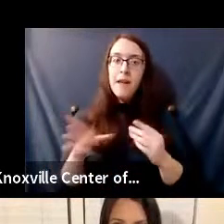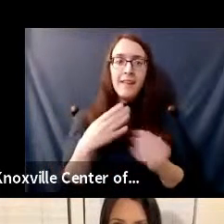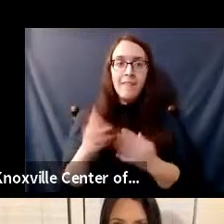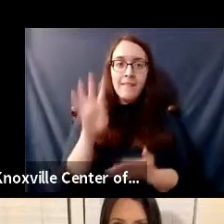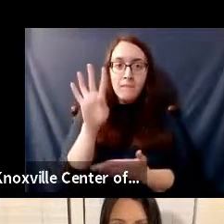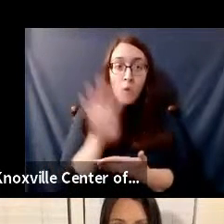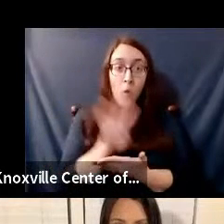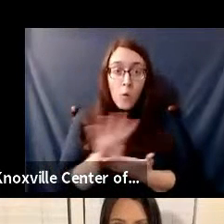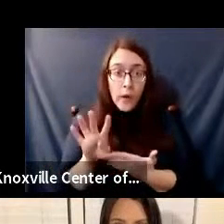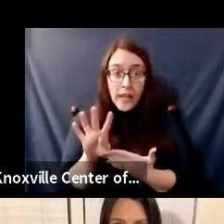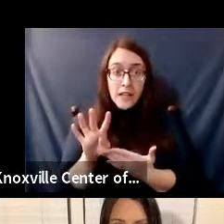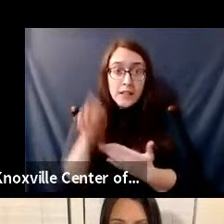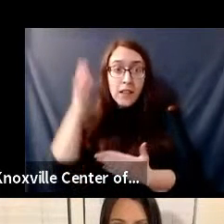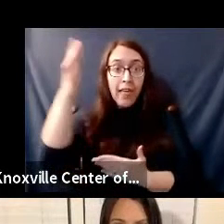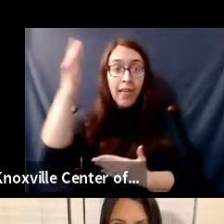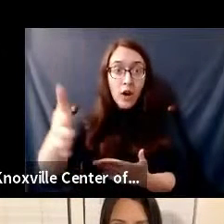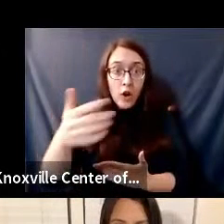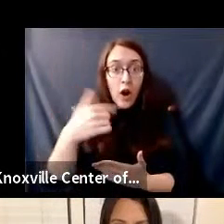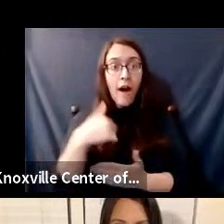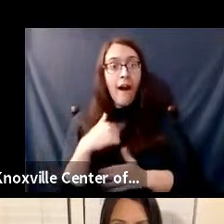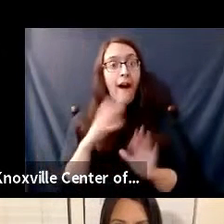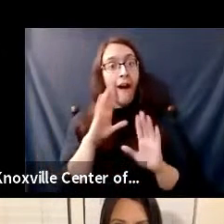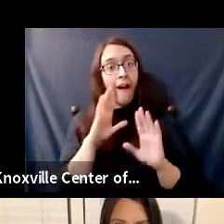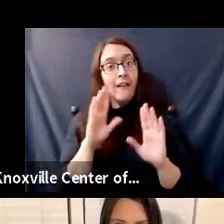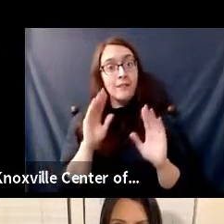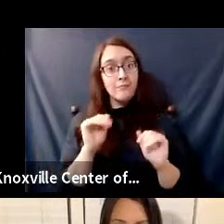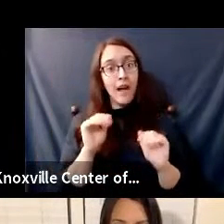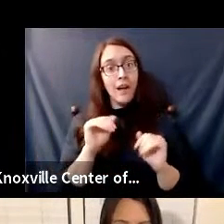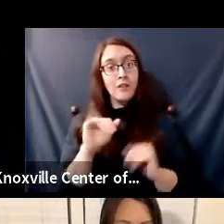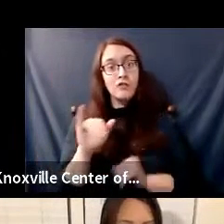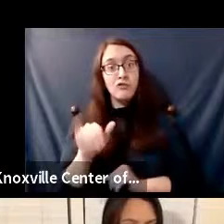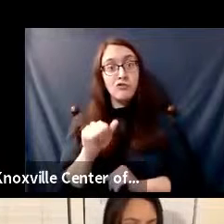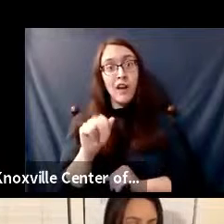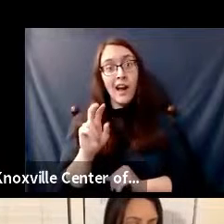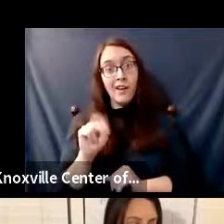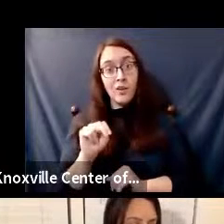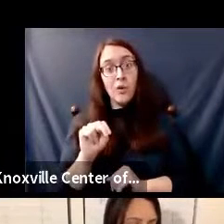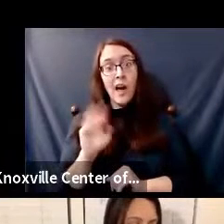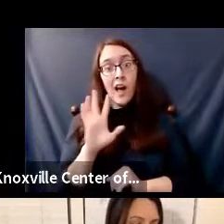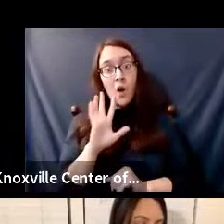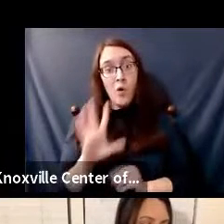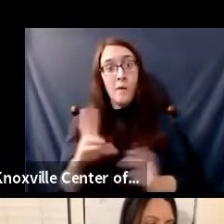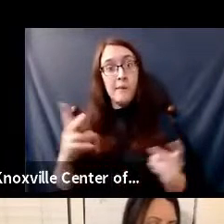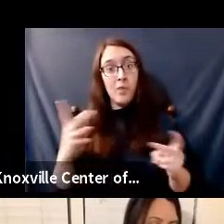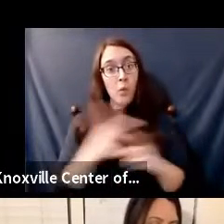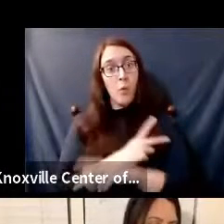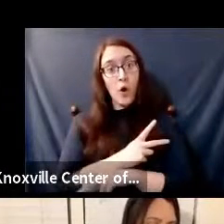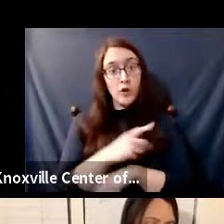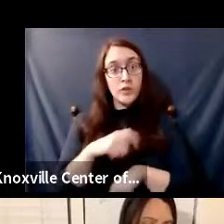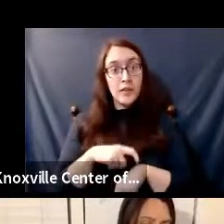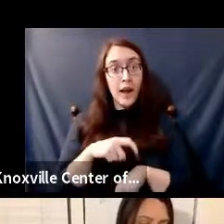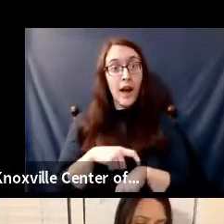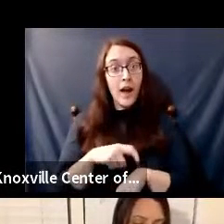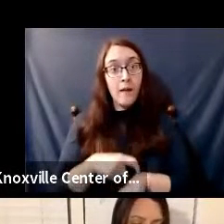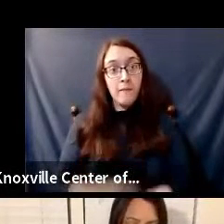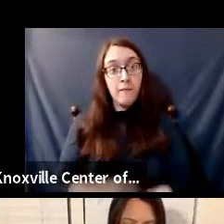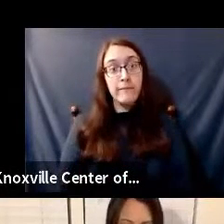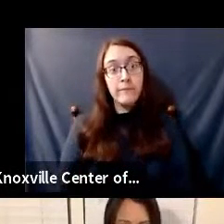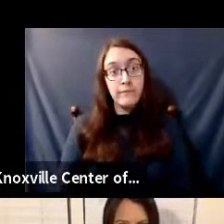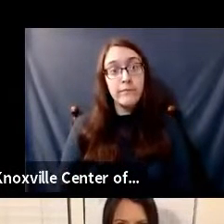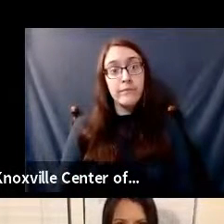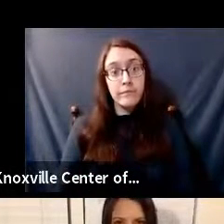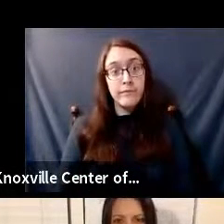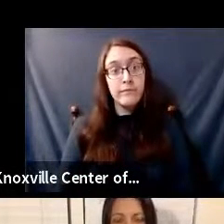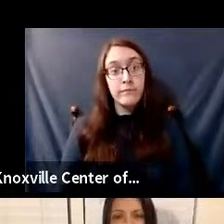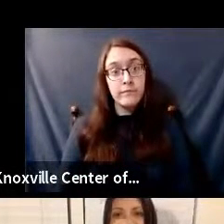weeks, I fully expect that, January is going to probably be the worst time of this. And